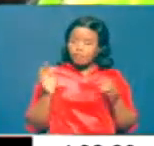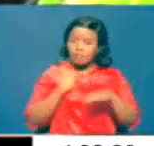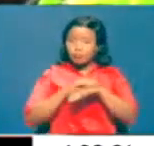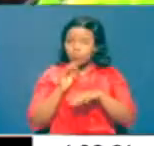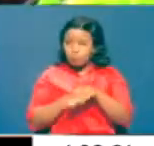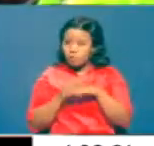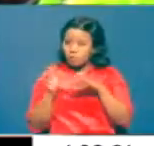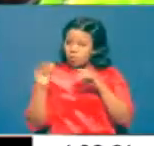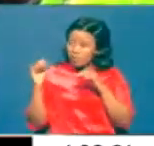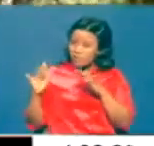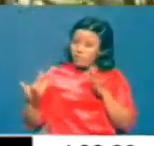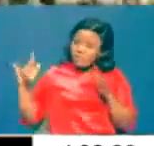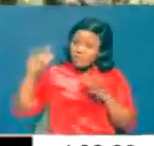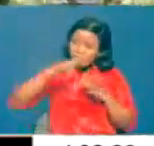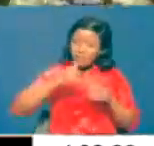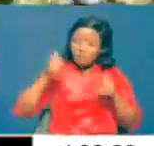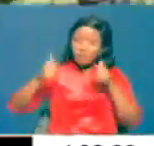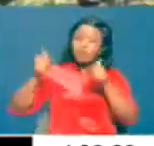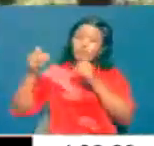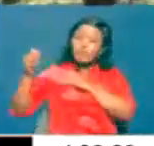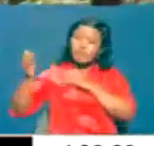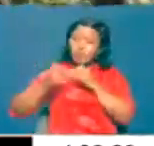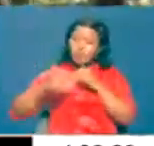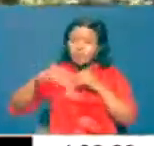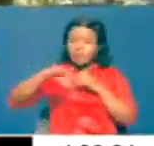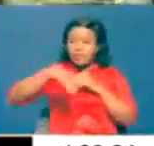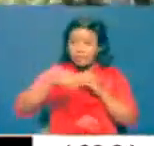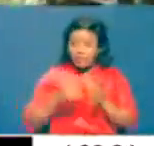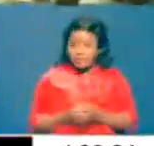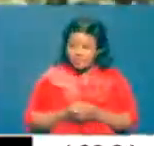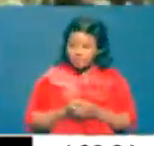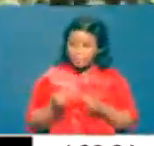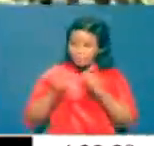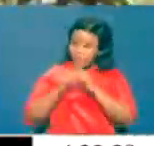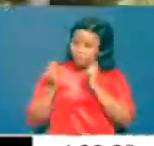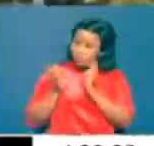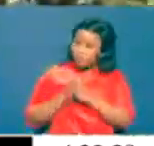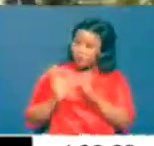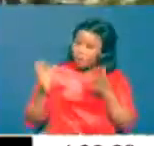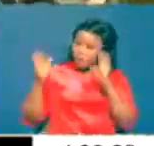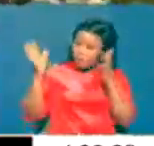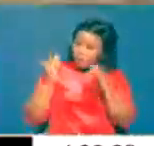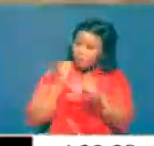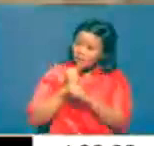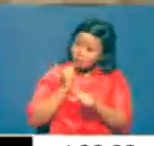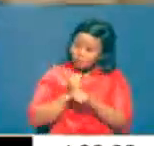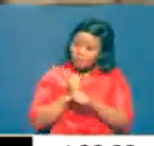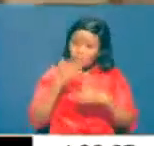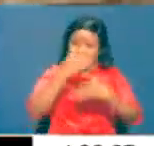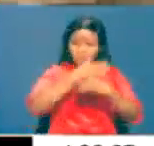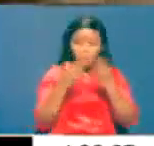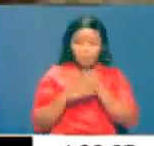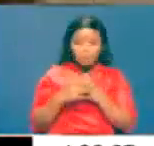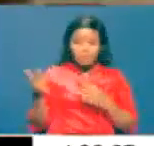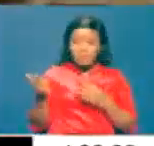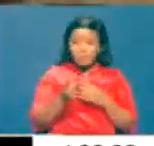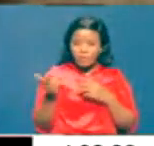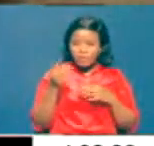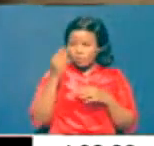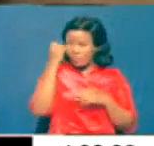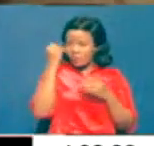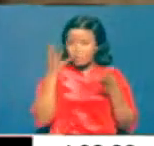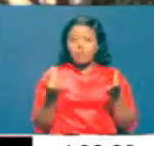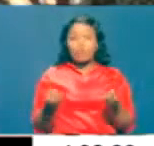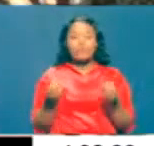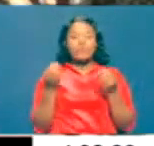Airport, which is just across here. The residents applauded the efforts made in constructing the two bridges as they will ease transportation